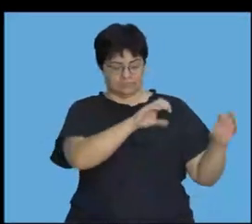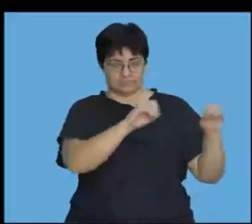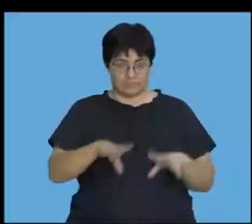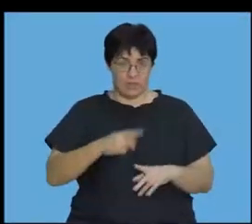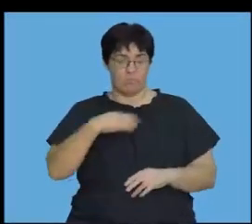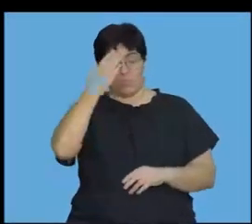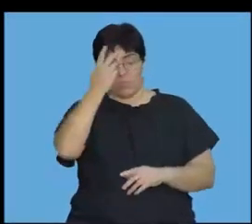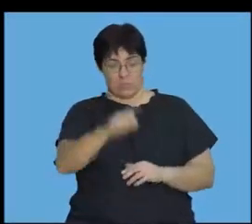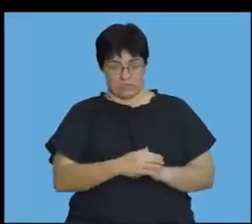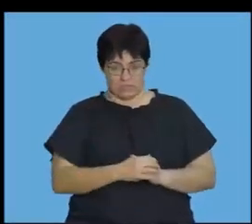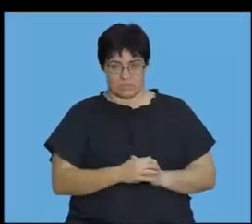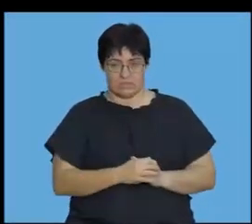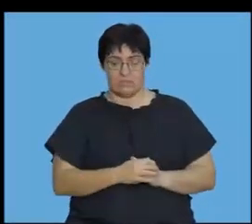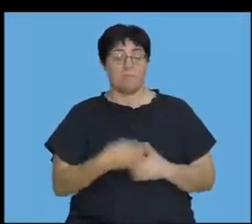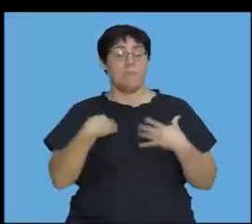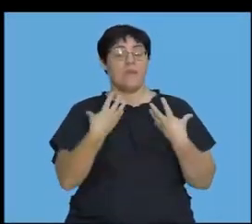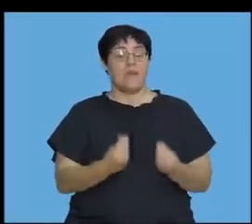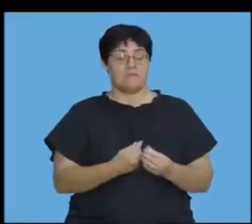know, okay? So I've got